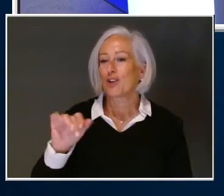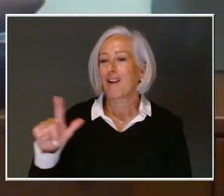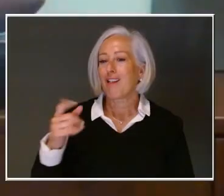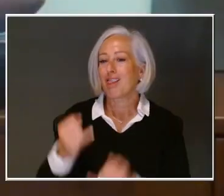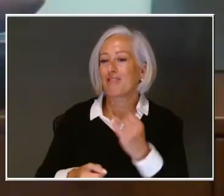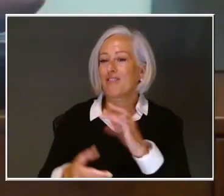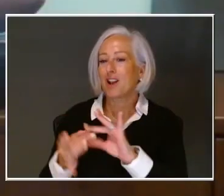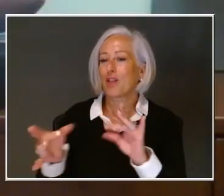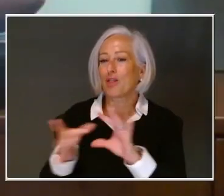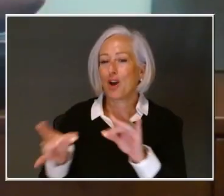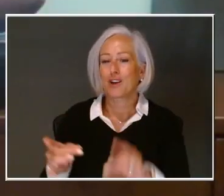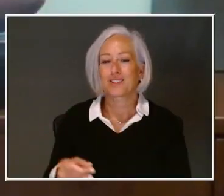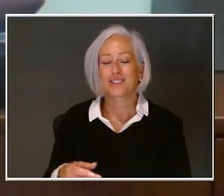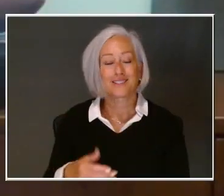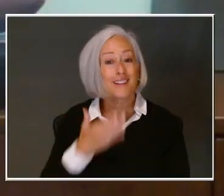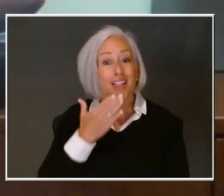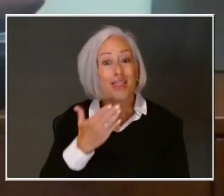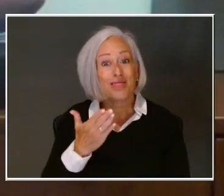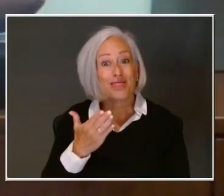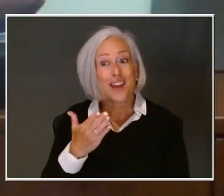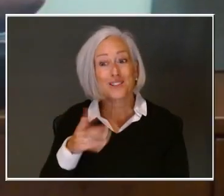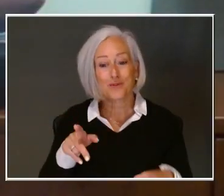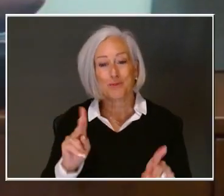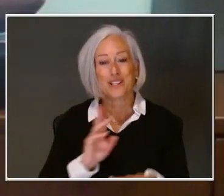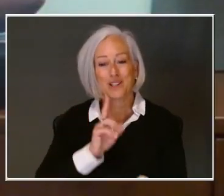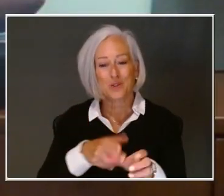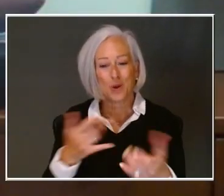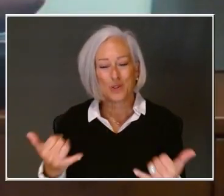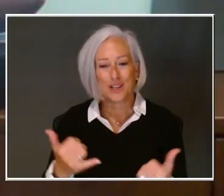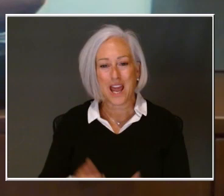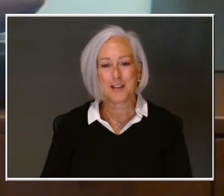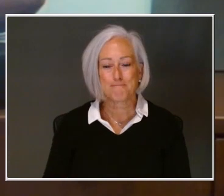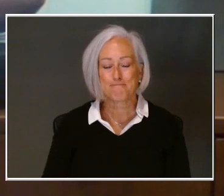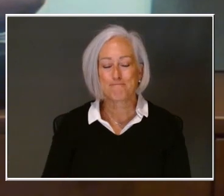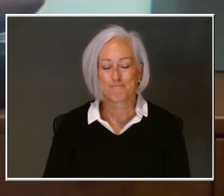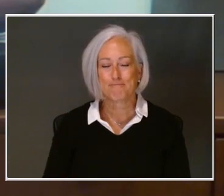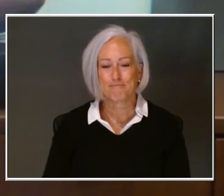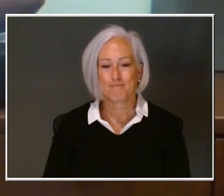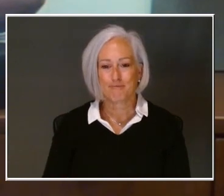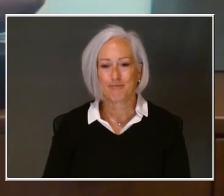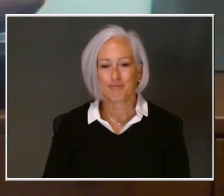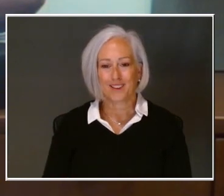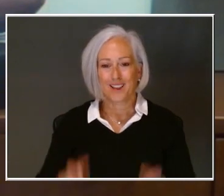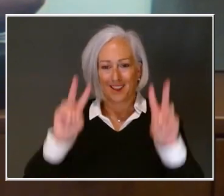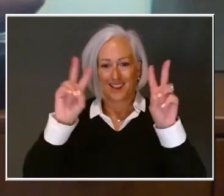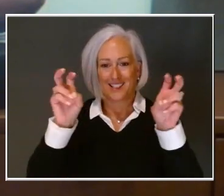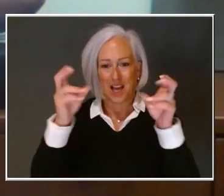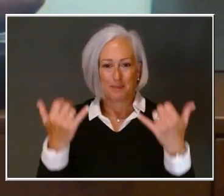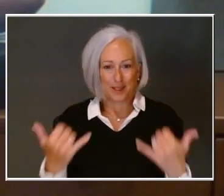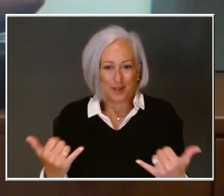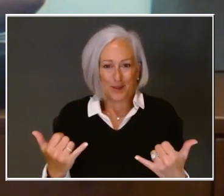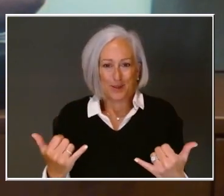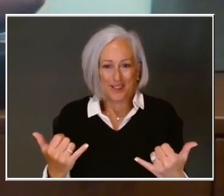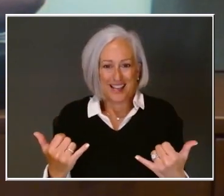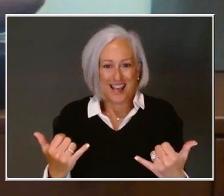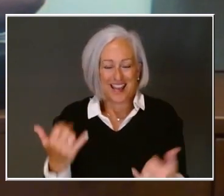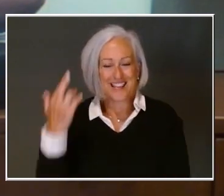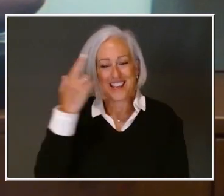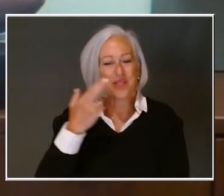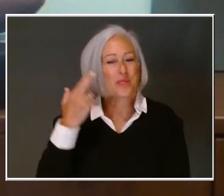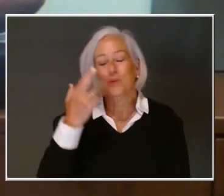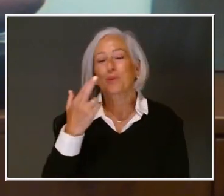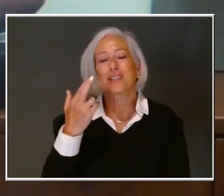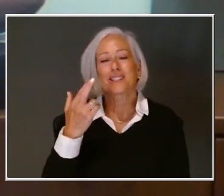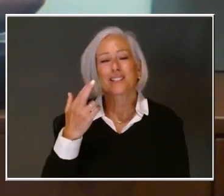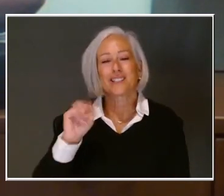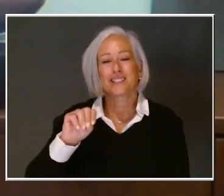Well, thanks for having us today. I think the topic of the day, I suppose, or the reason is